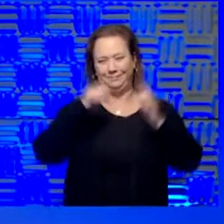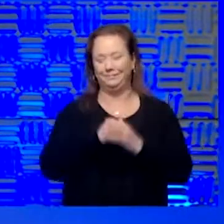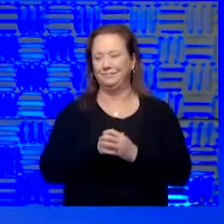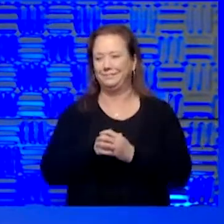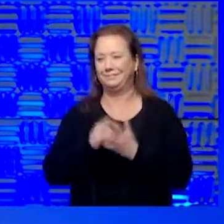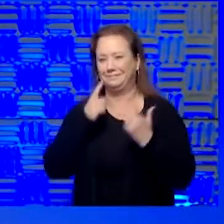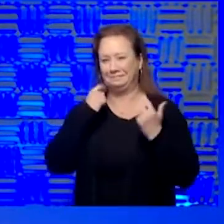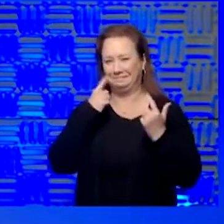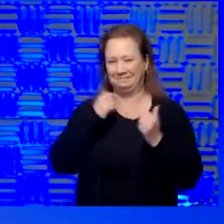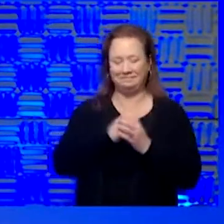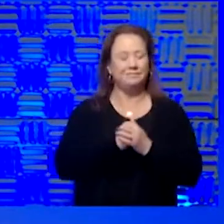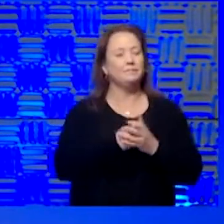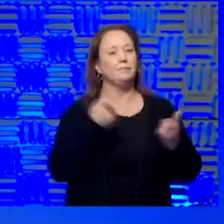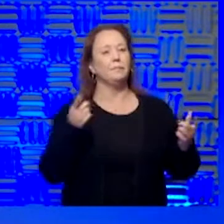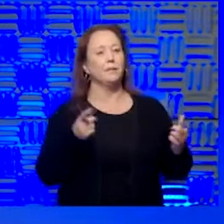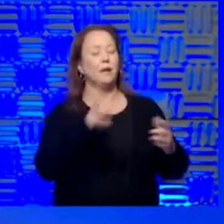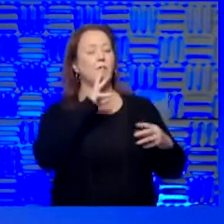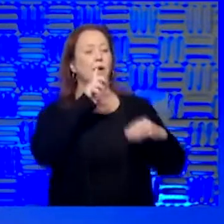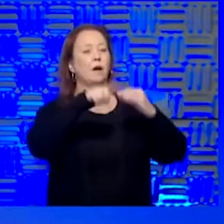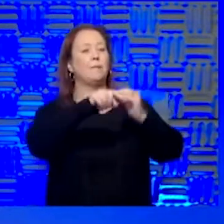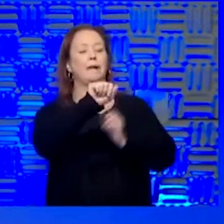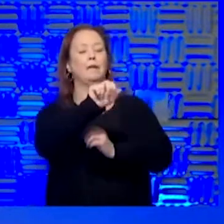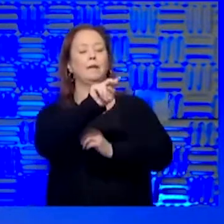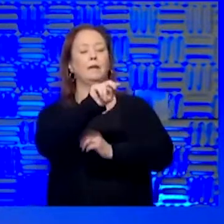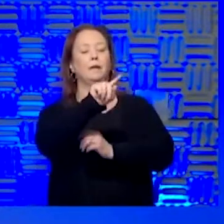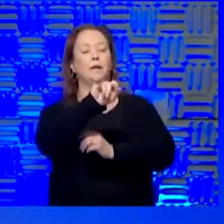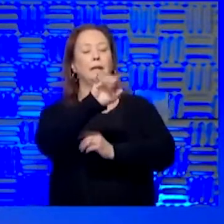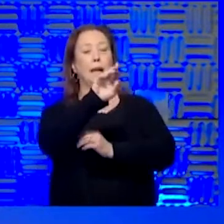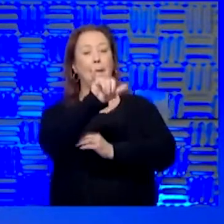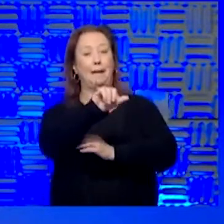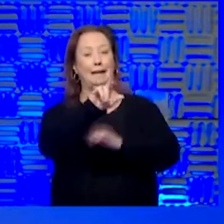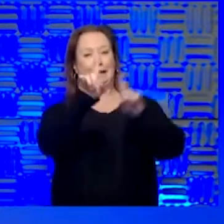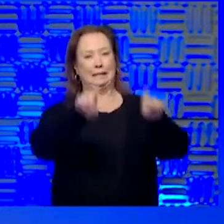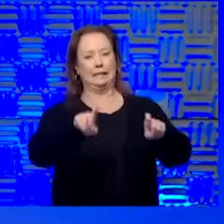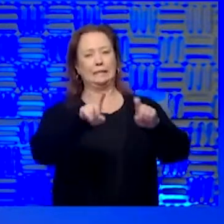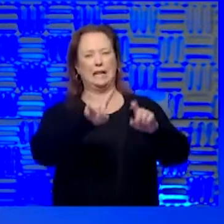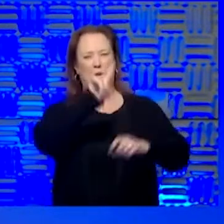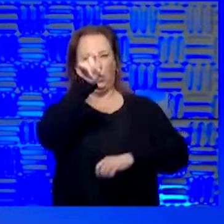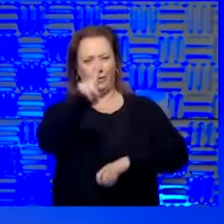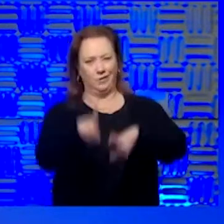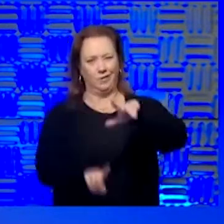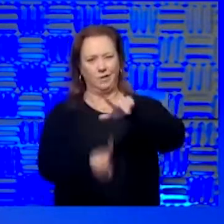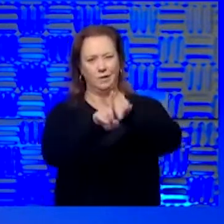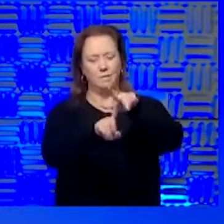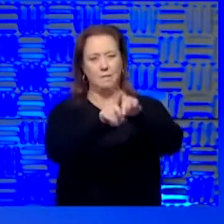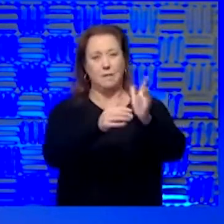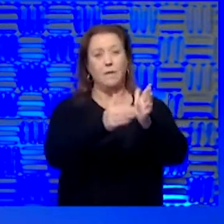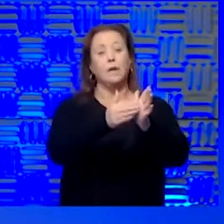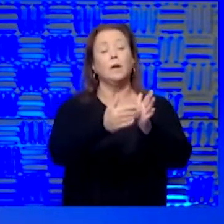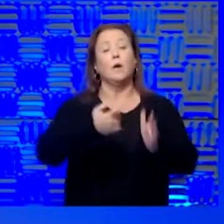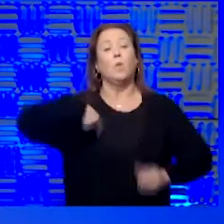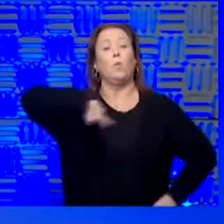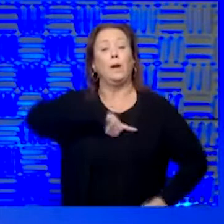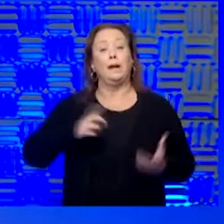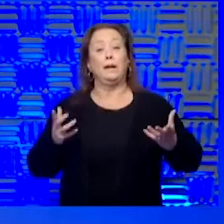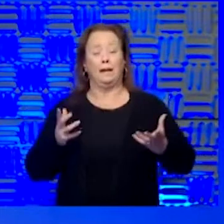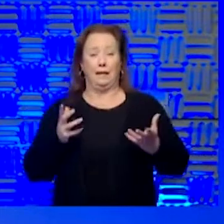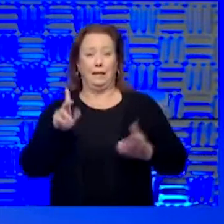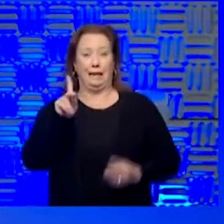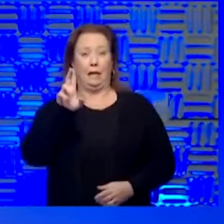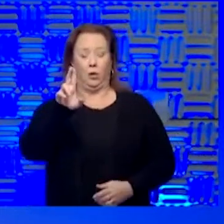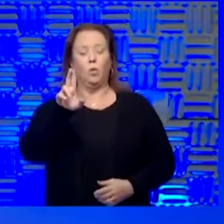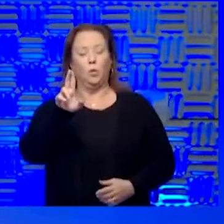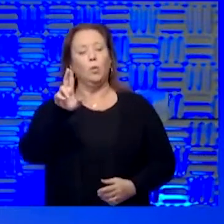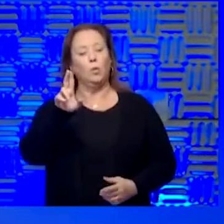Well, I can talk about the antibody test because that has come up a lot. We feel at the health system that absolutely